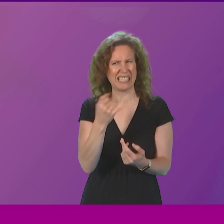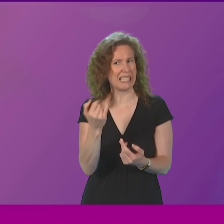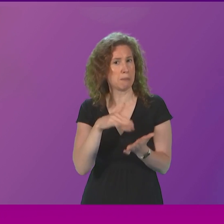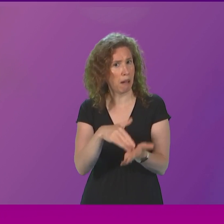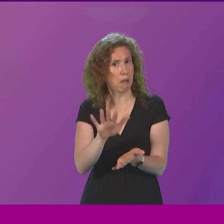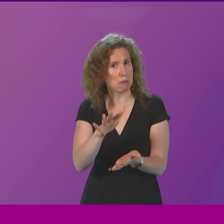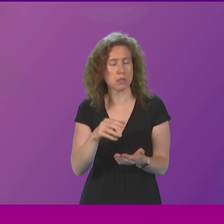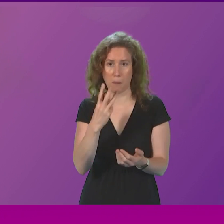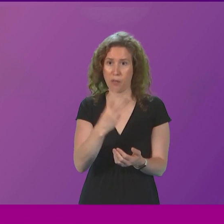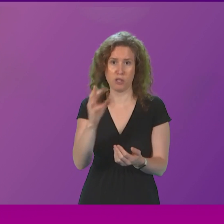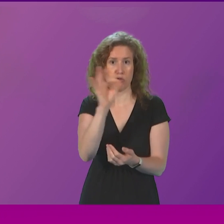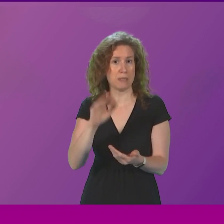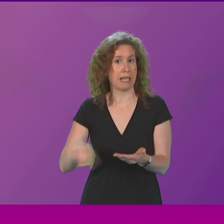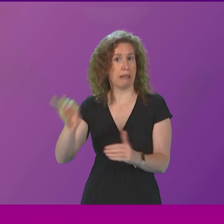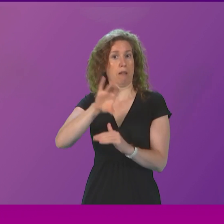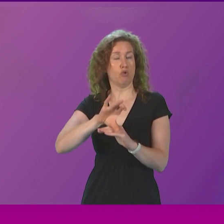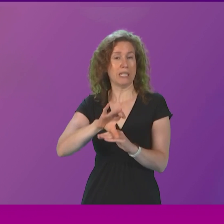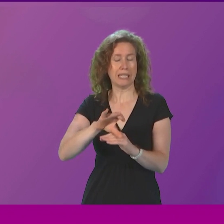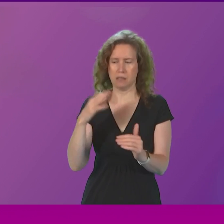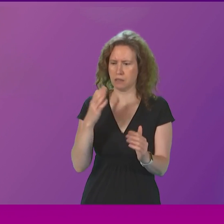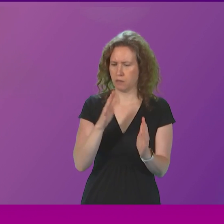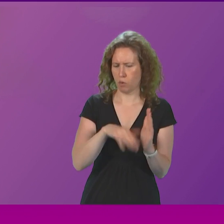terms. And in the same time frame between